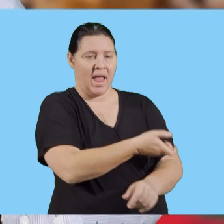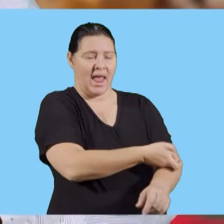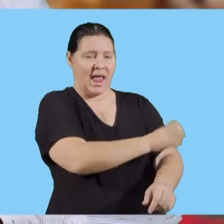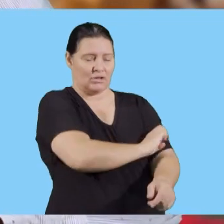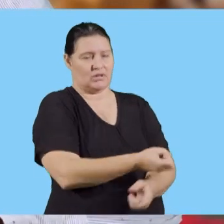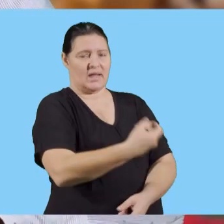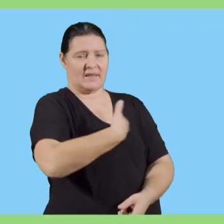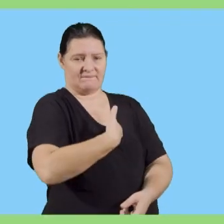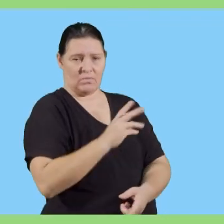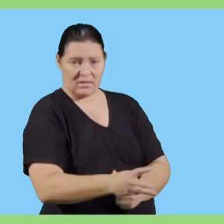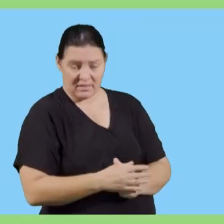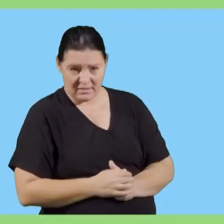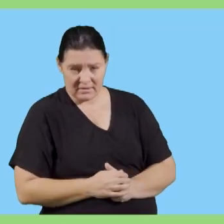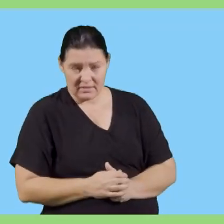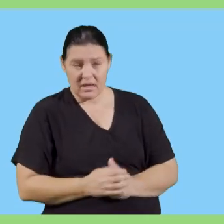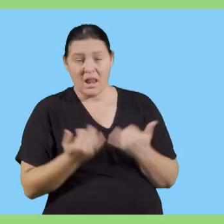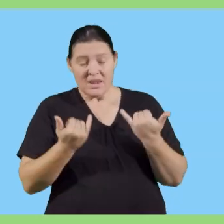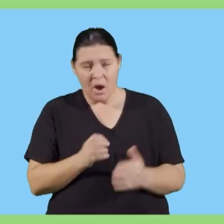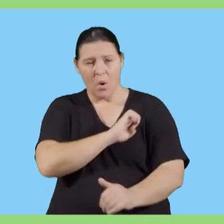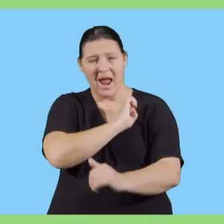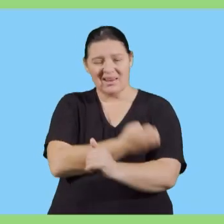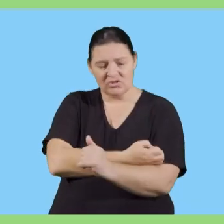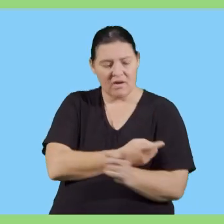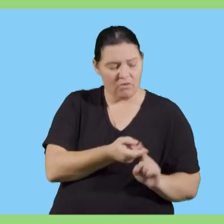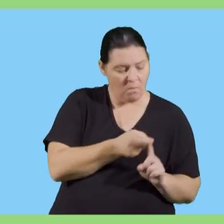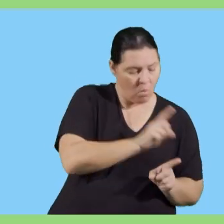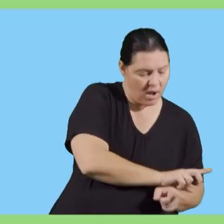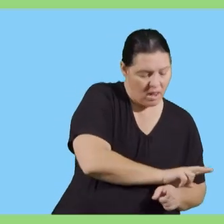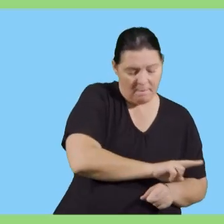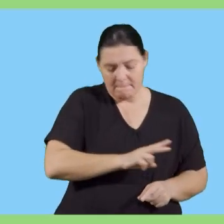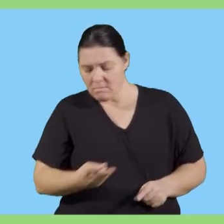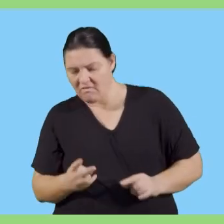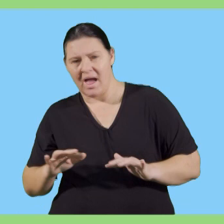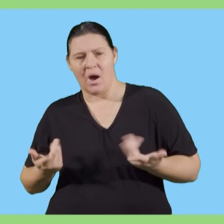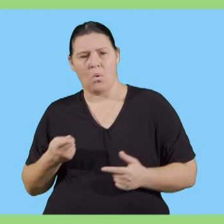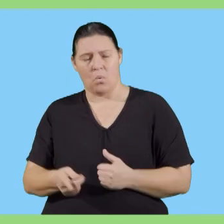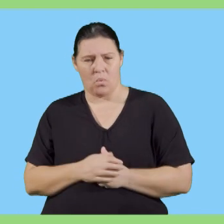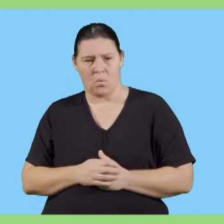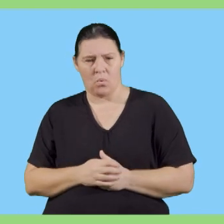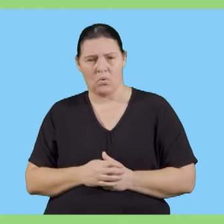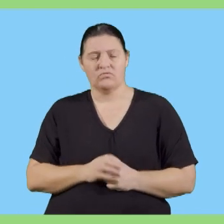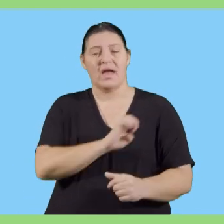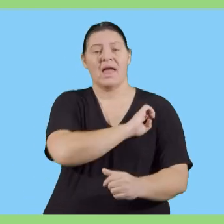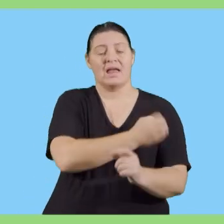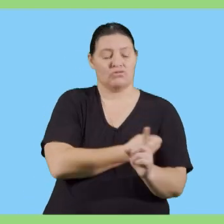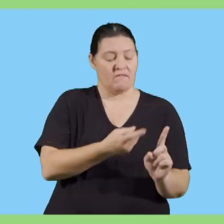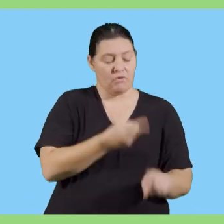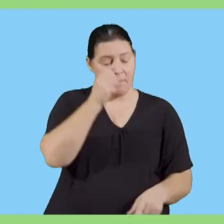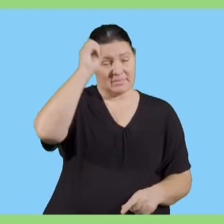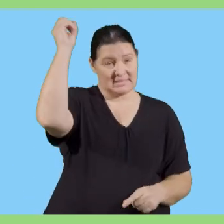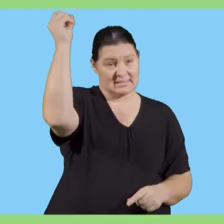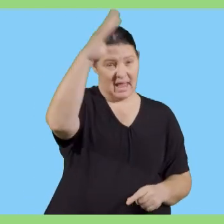next. So energy flows from the sun to different organisms to support and sustain